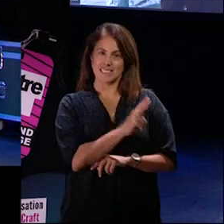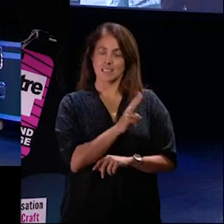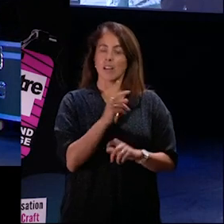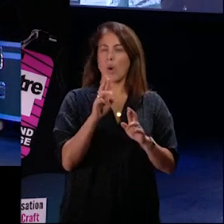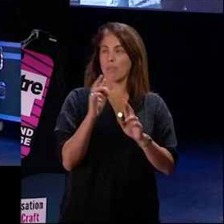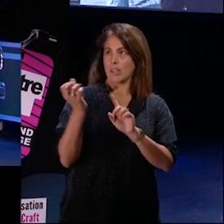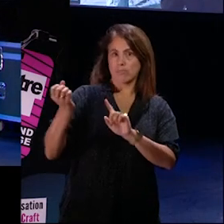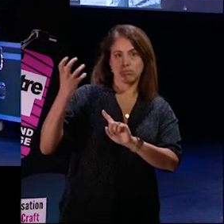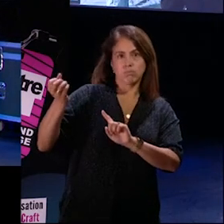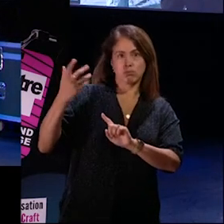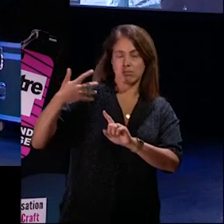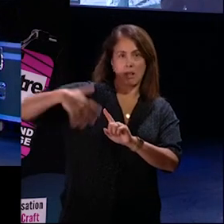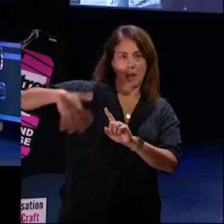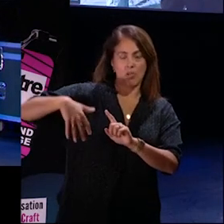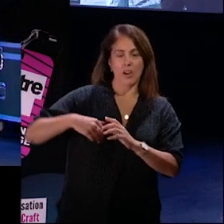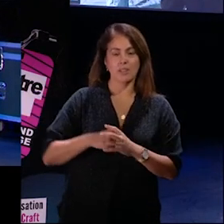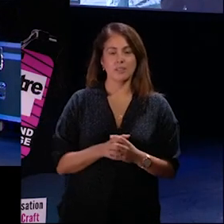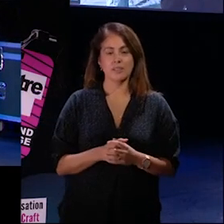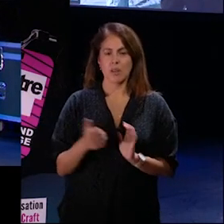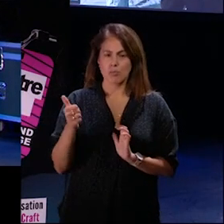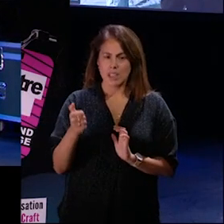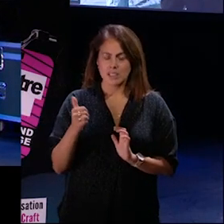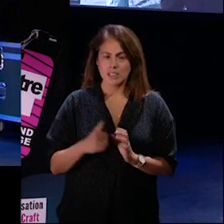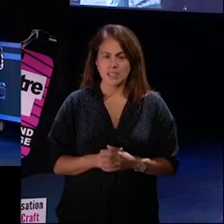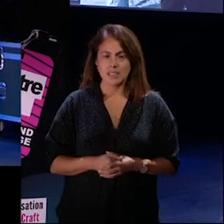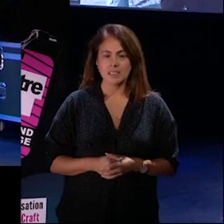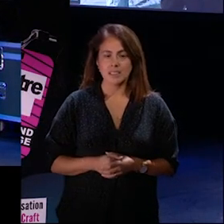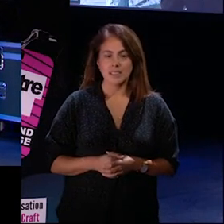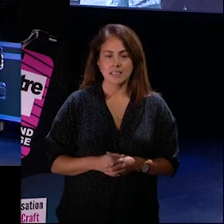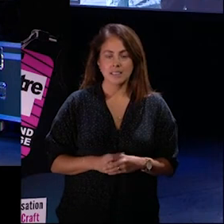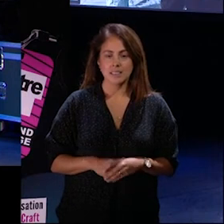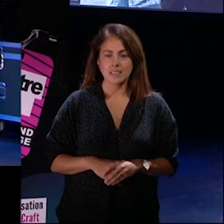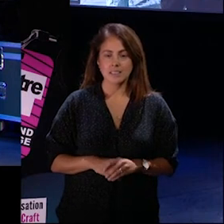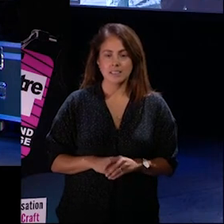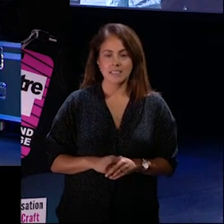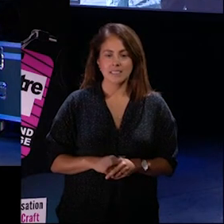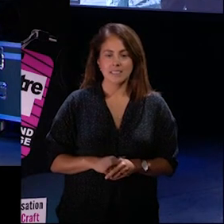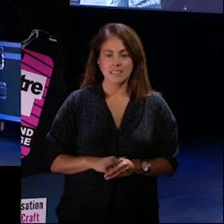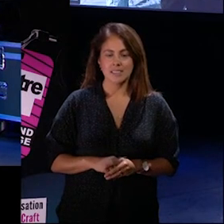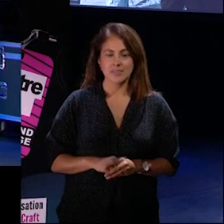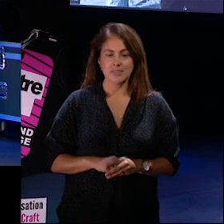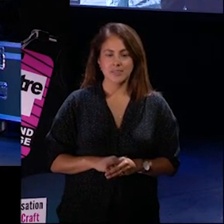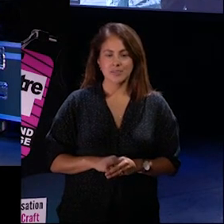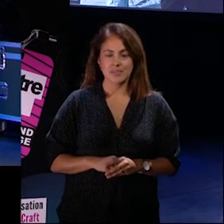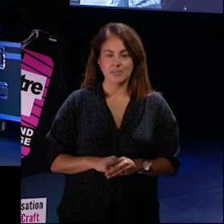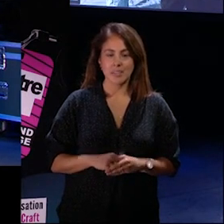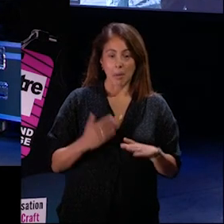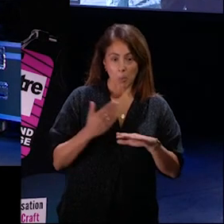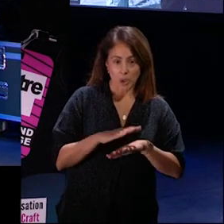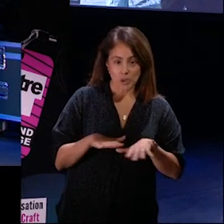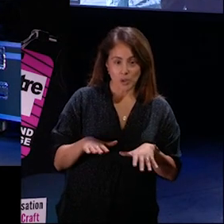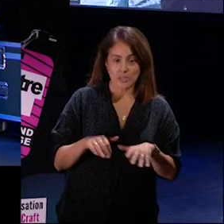me in the background. Do I press it again? It's a question. See if that works in a